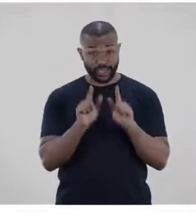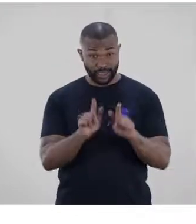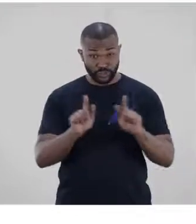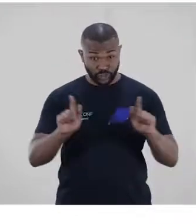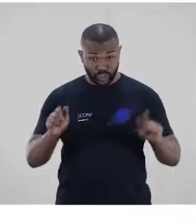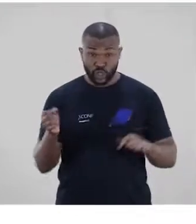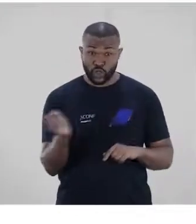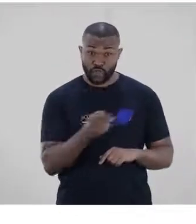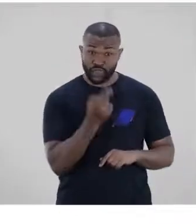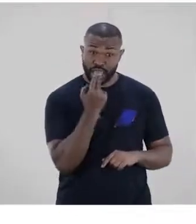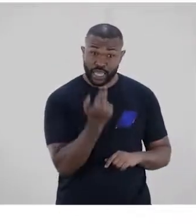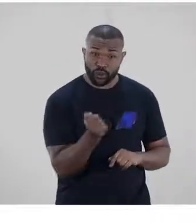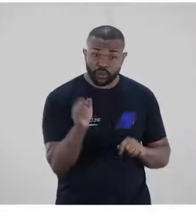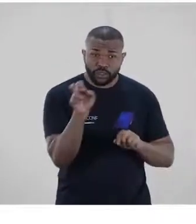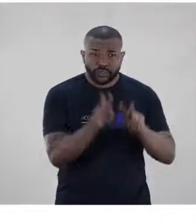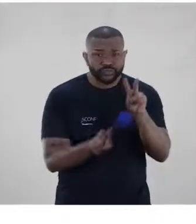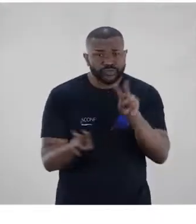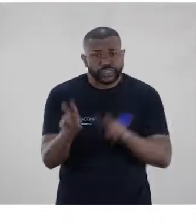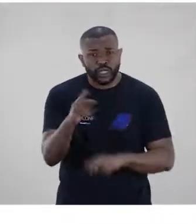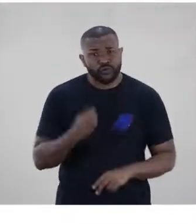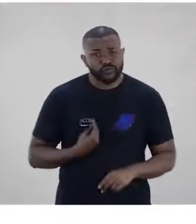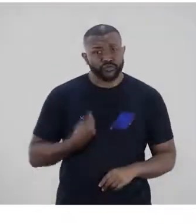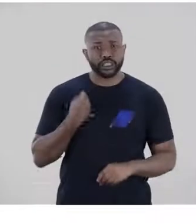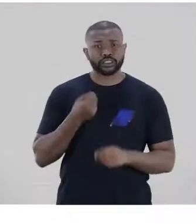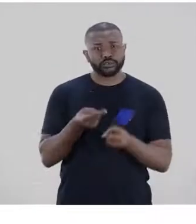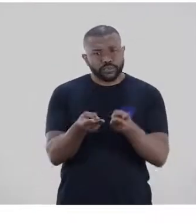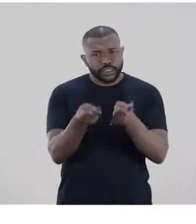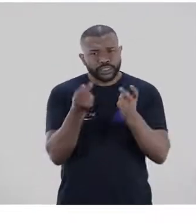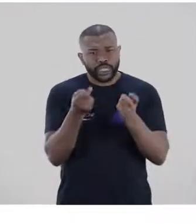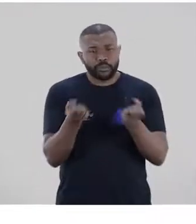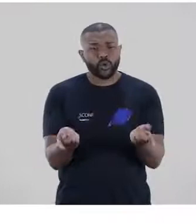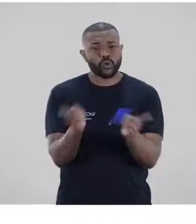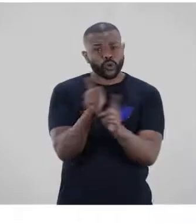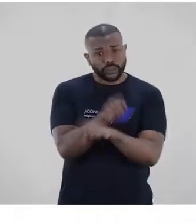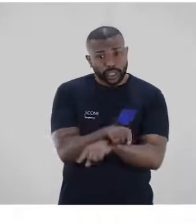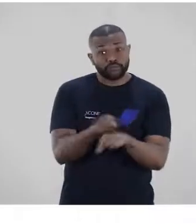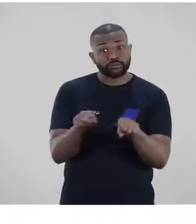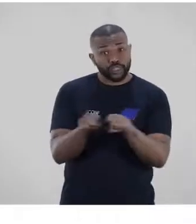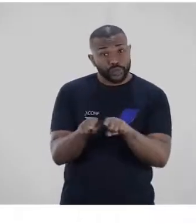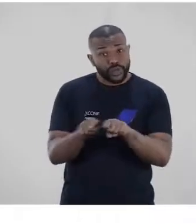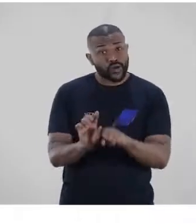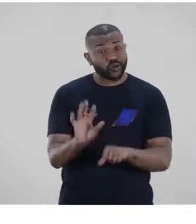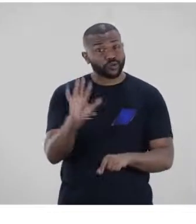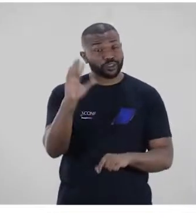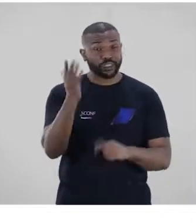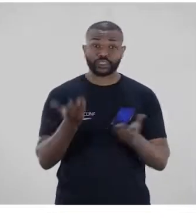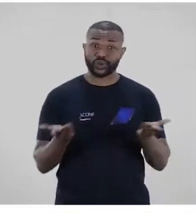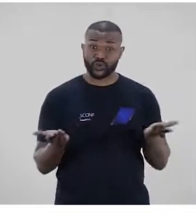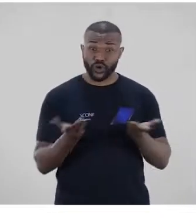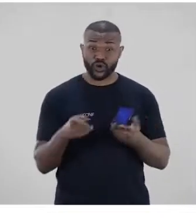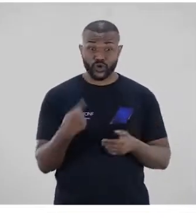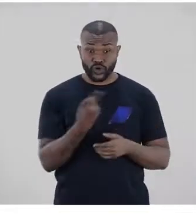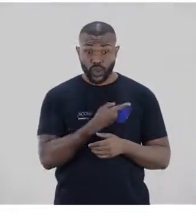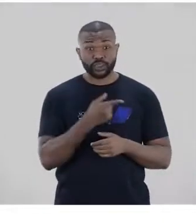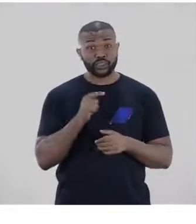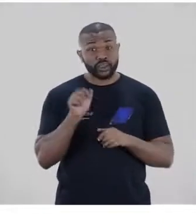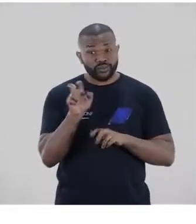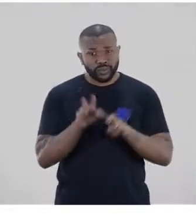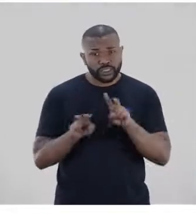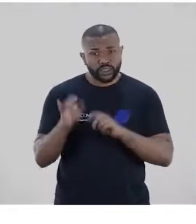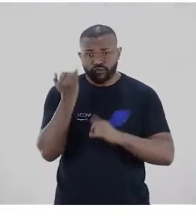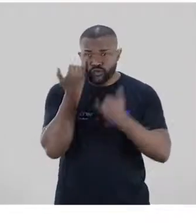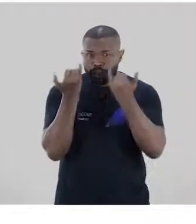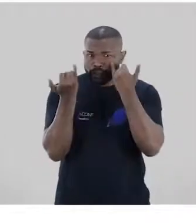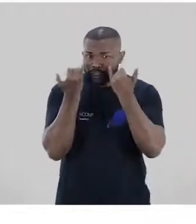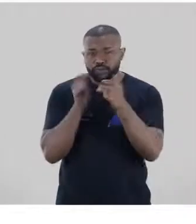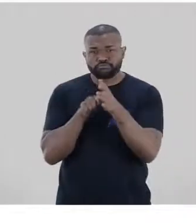we're in a the inverse of that today. We have created a new vision of data landscape, the analytical data landscape. And with that, we need